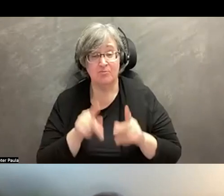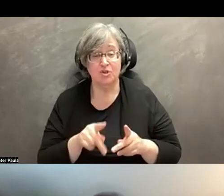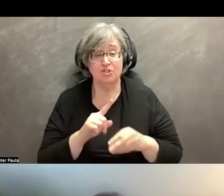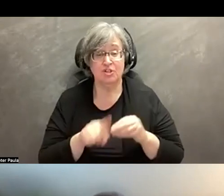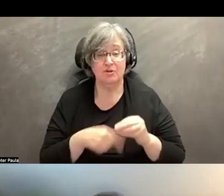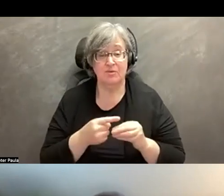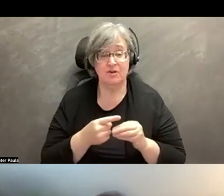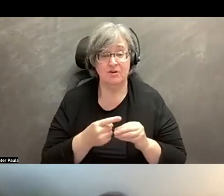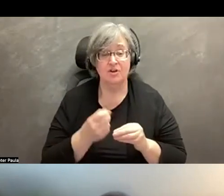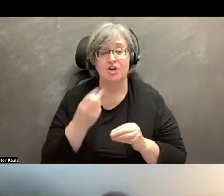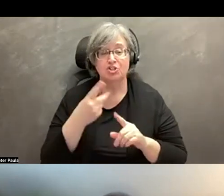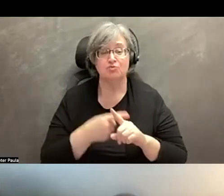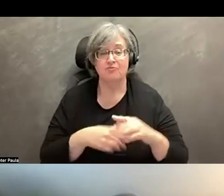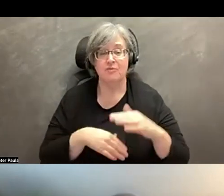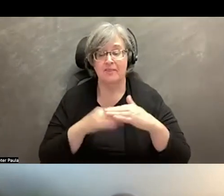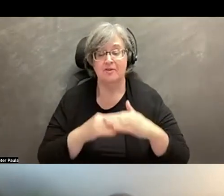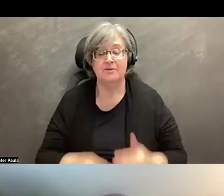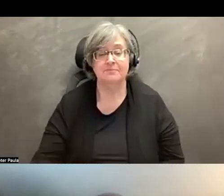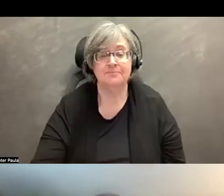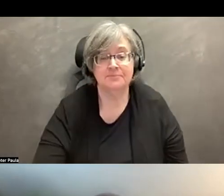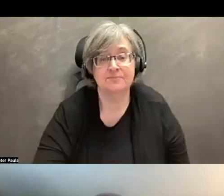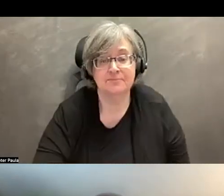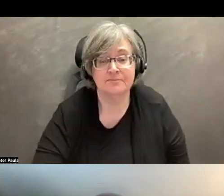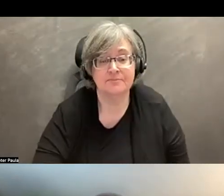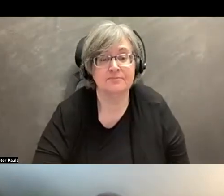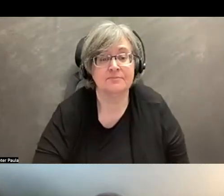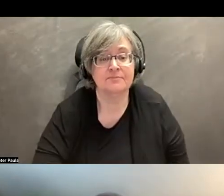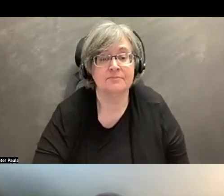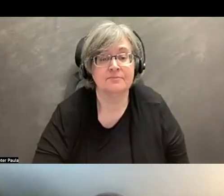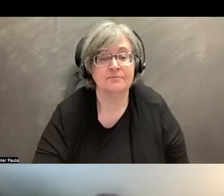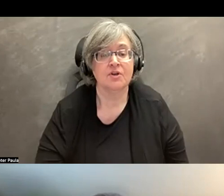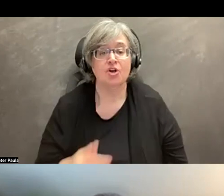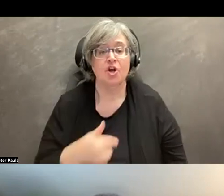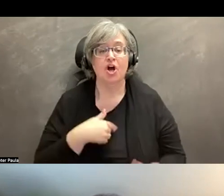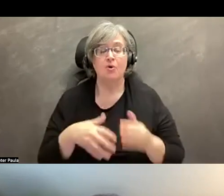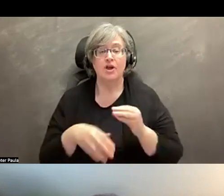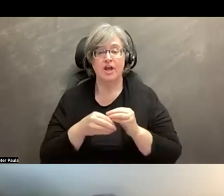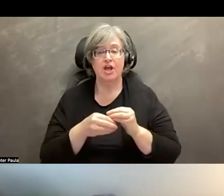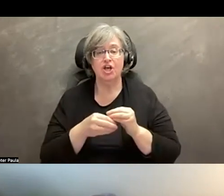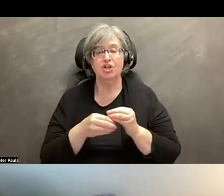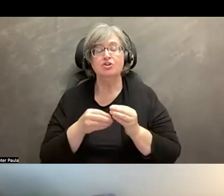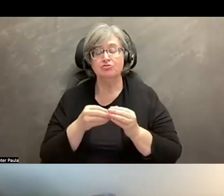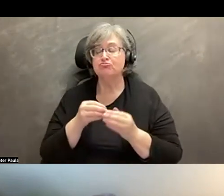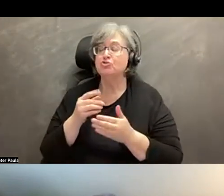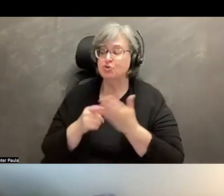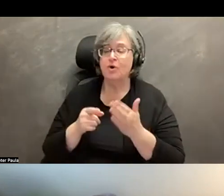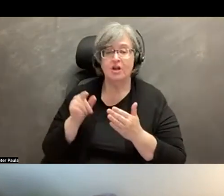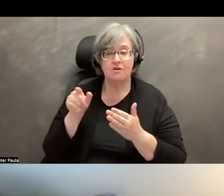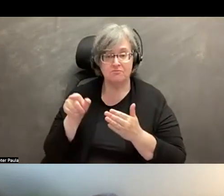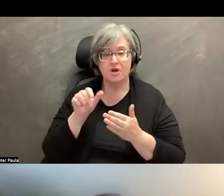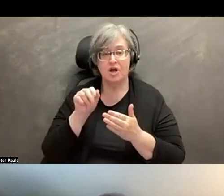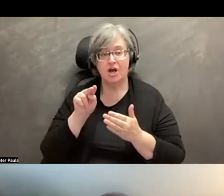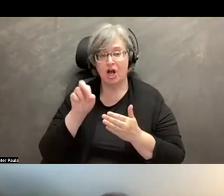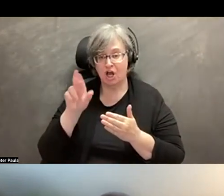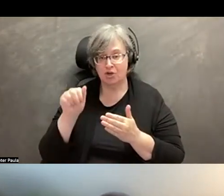the 12-month limit. Right. And just to add quickly to what Andrea was saying, especially too,